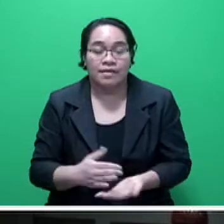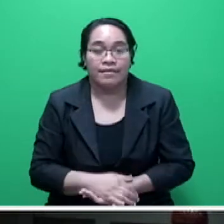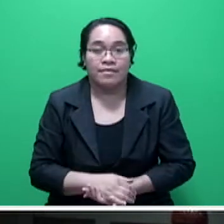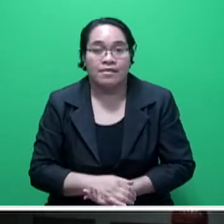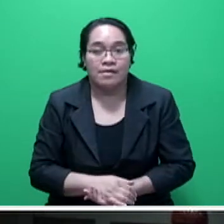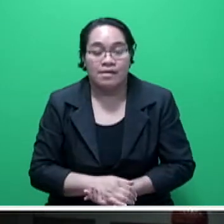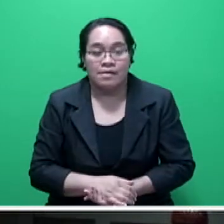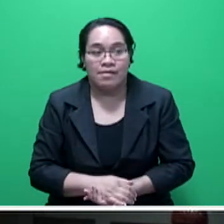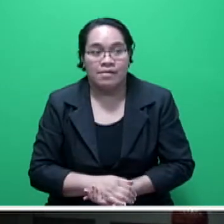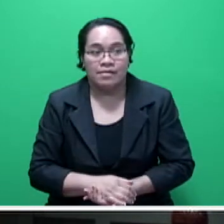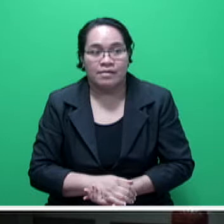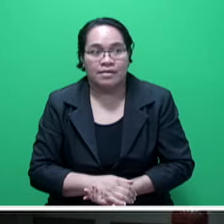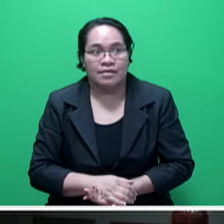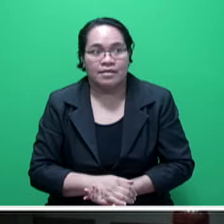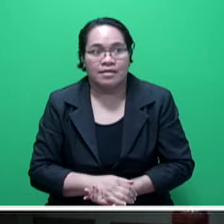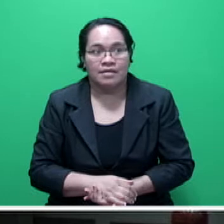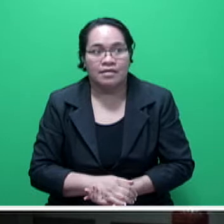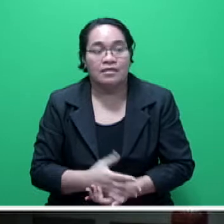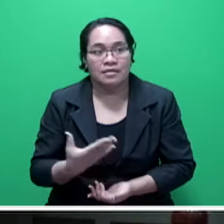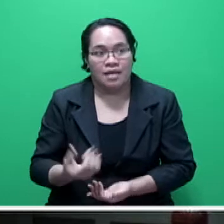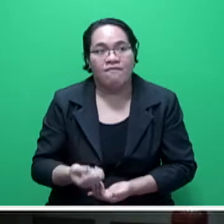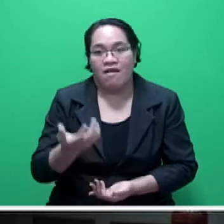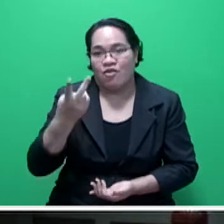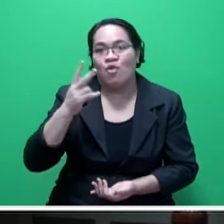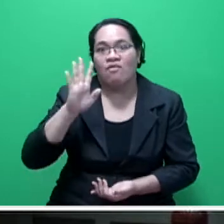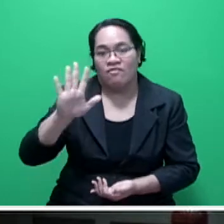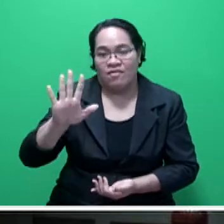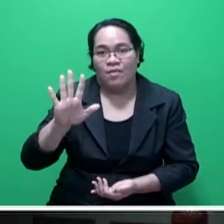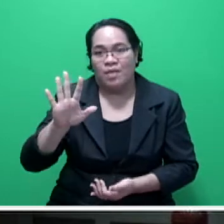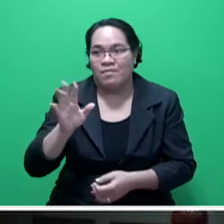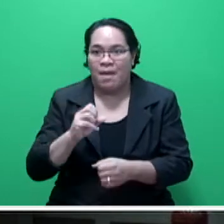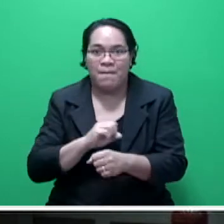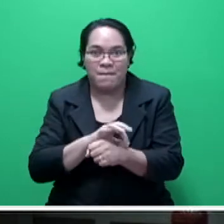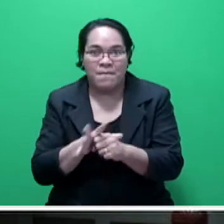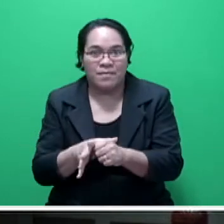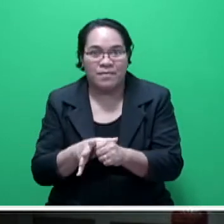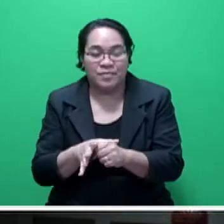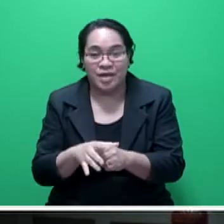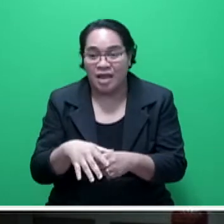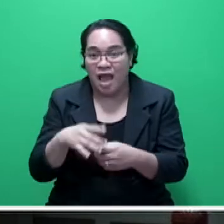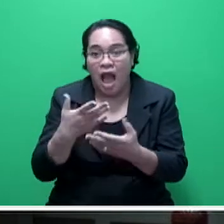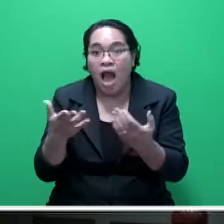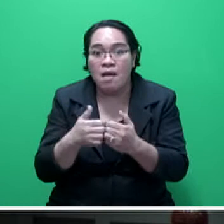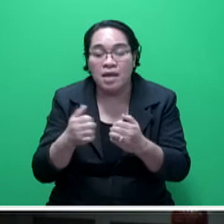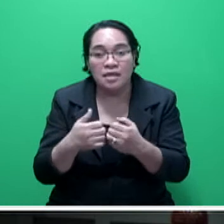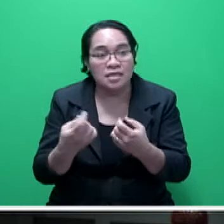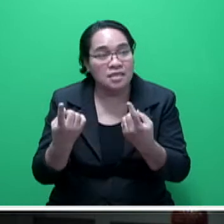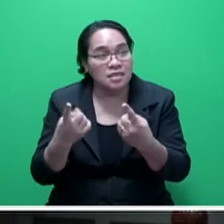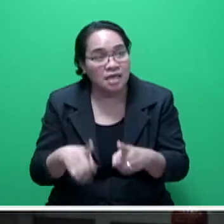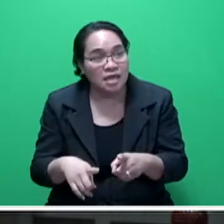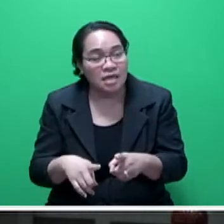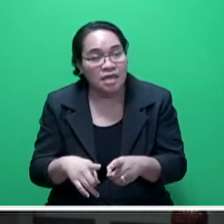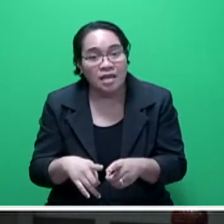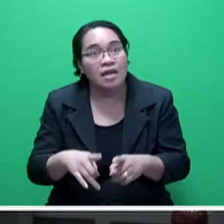there's now nearly 25 million cases of COVID-19 around the world, with the fatality reaching nearly 1